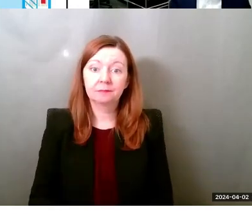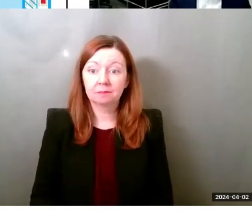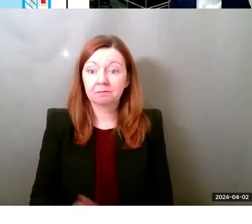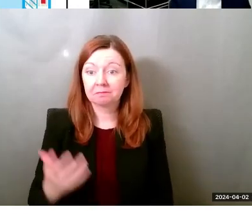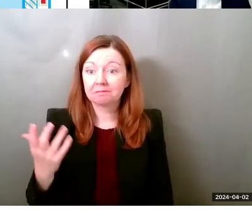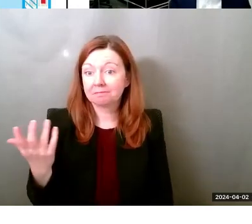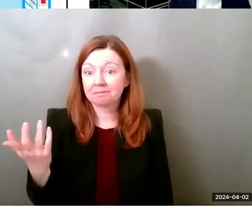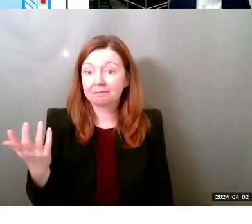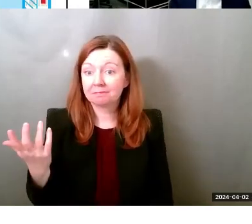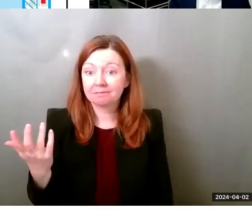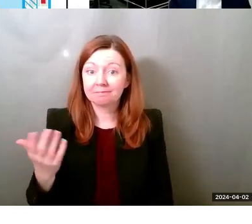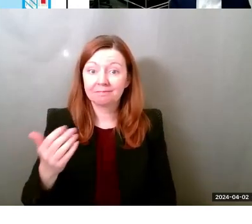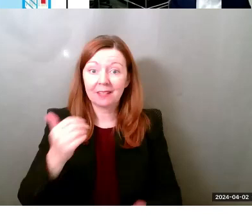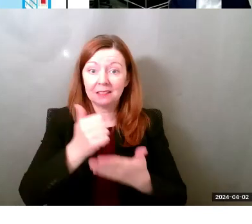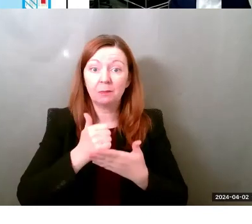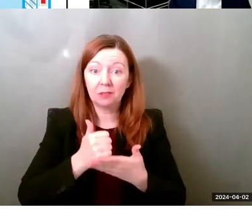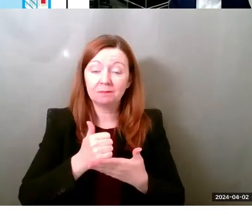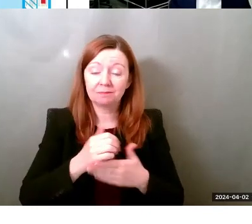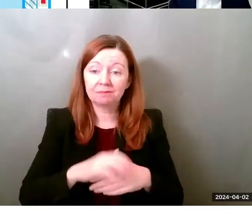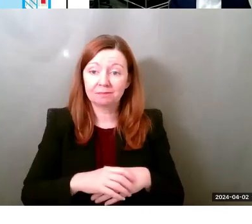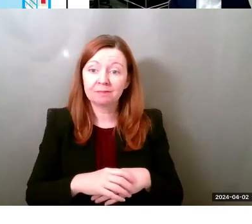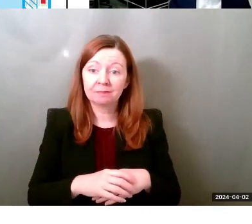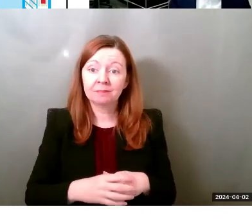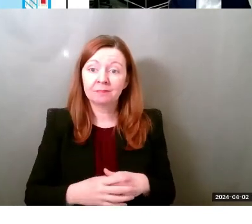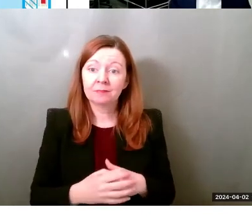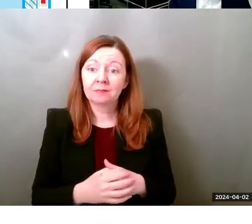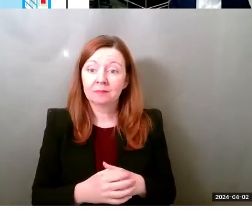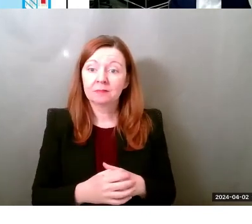That's helpful. I would